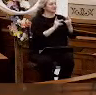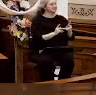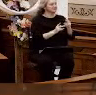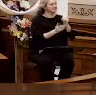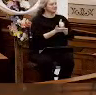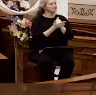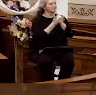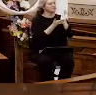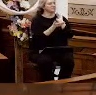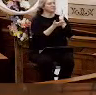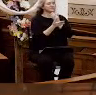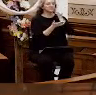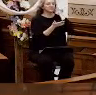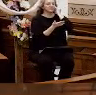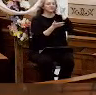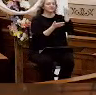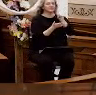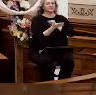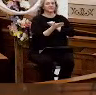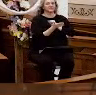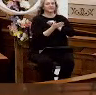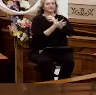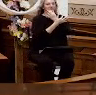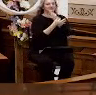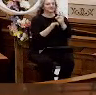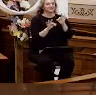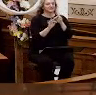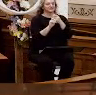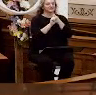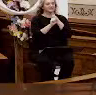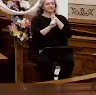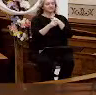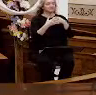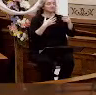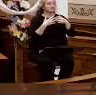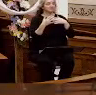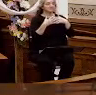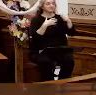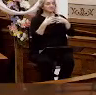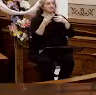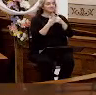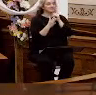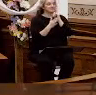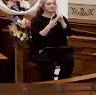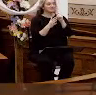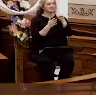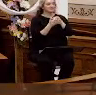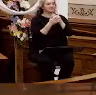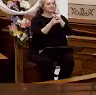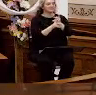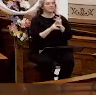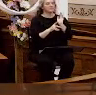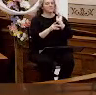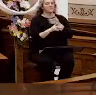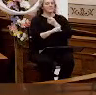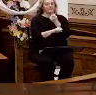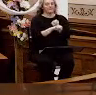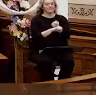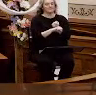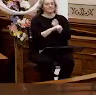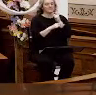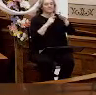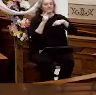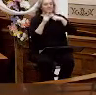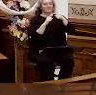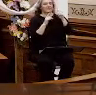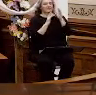imagine ourselves free from whatever it is that keeps us locked up. When Jesus